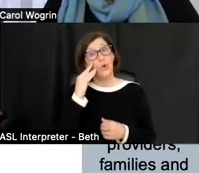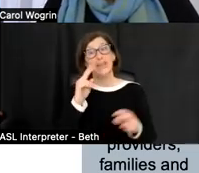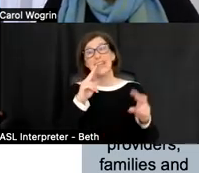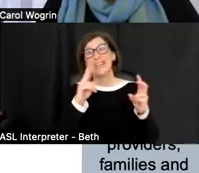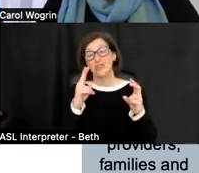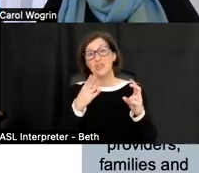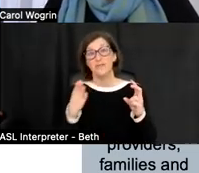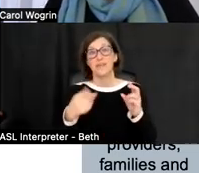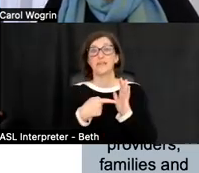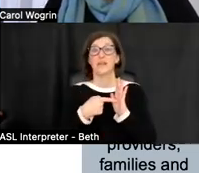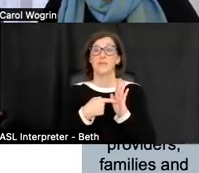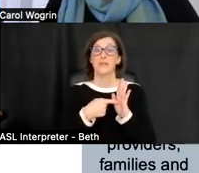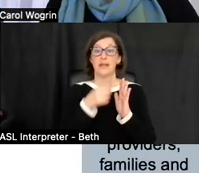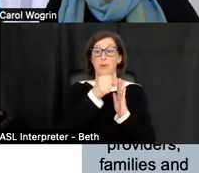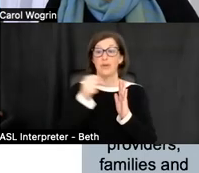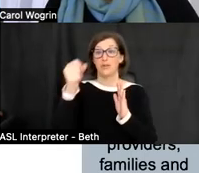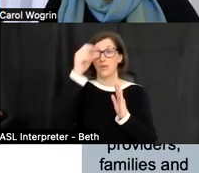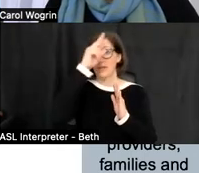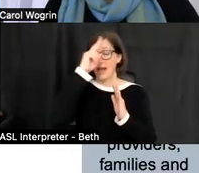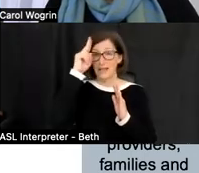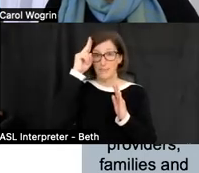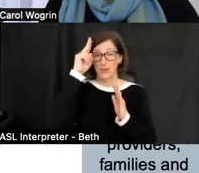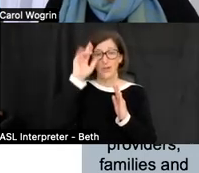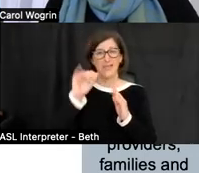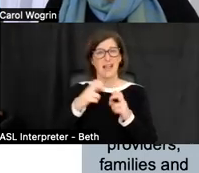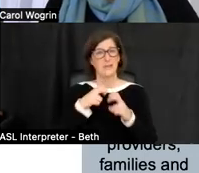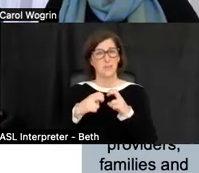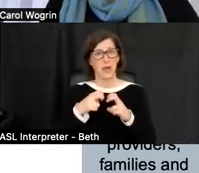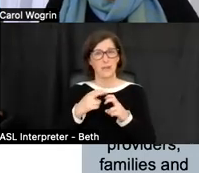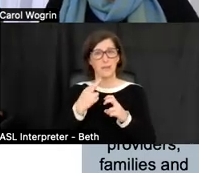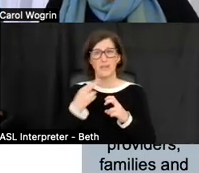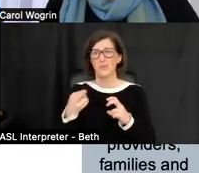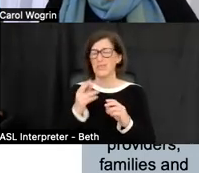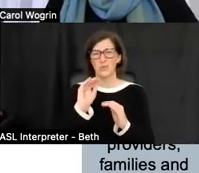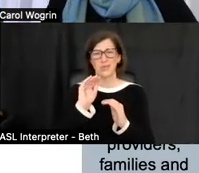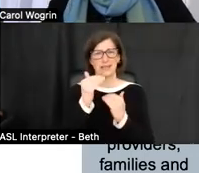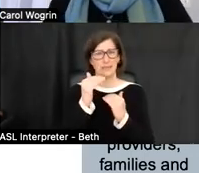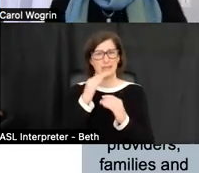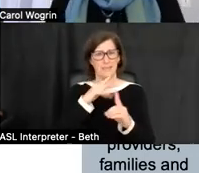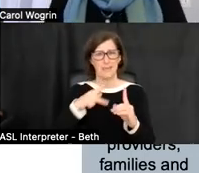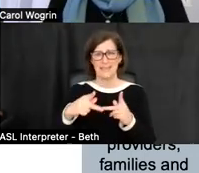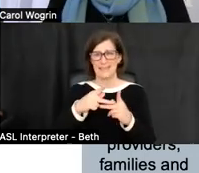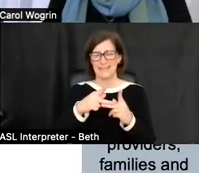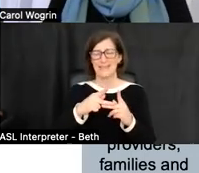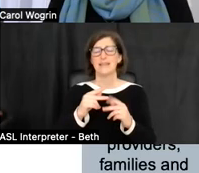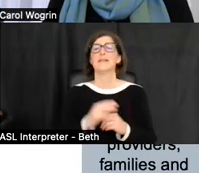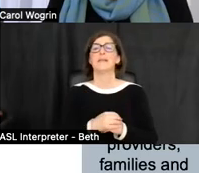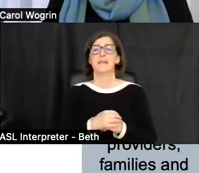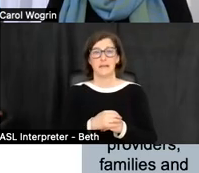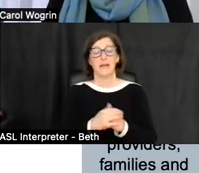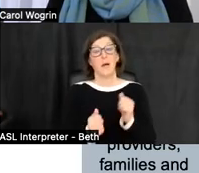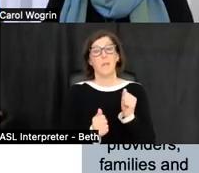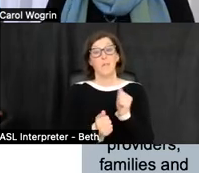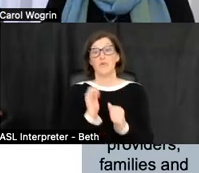things like hospitalizations and whatnot are problematic in resource limited settings, as much of our